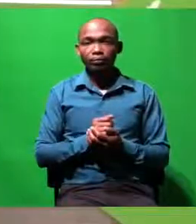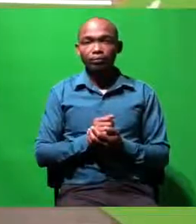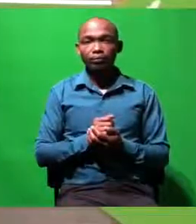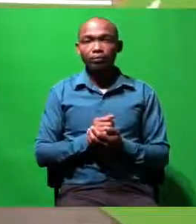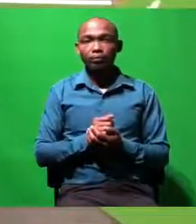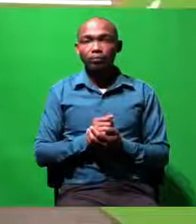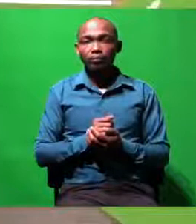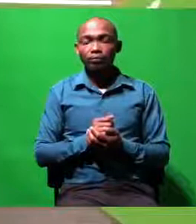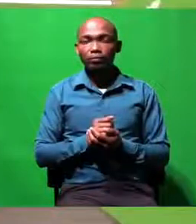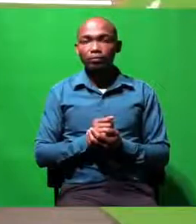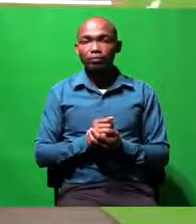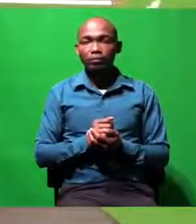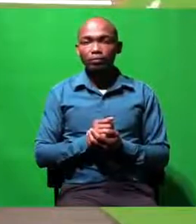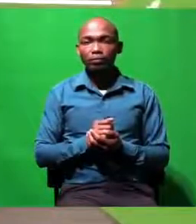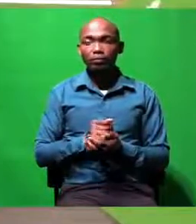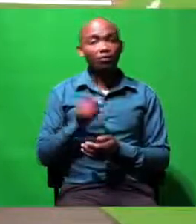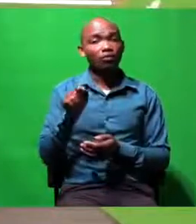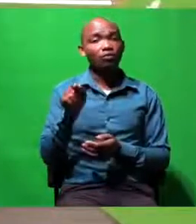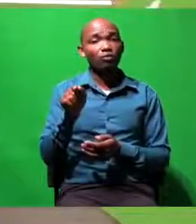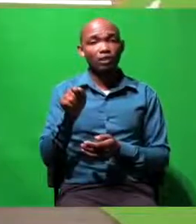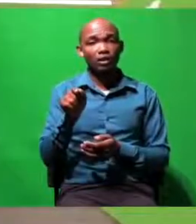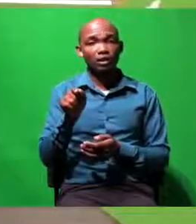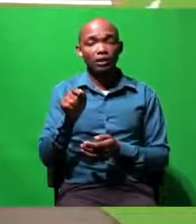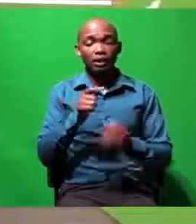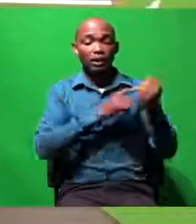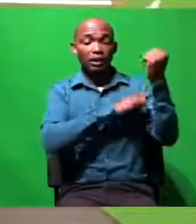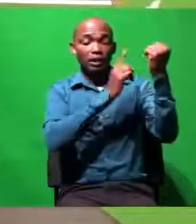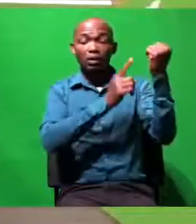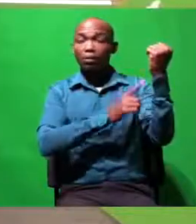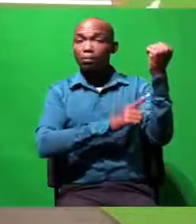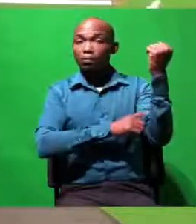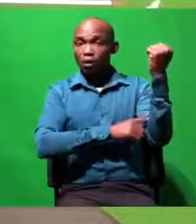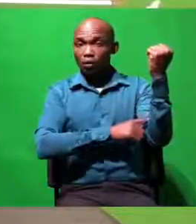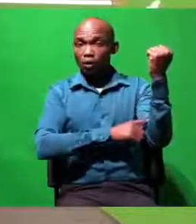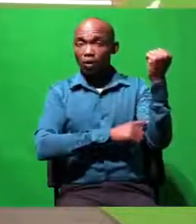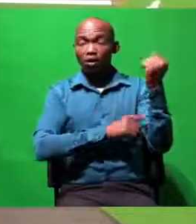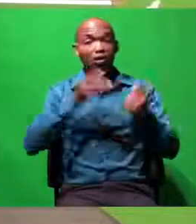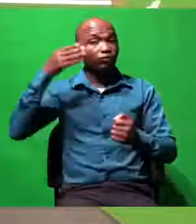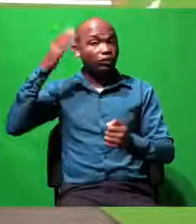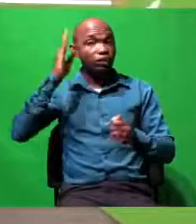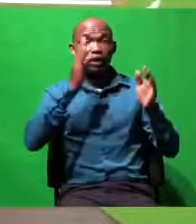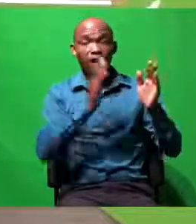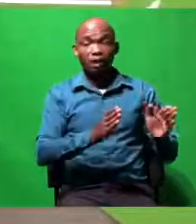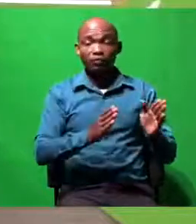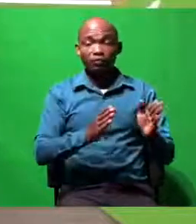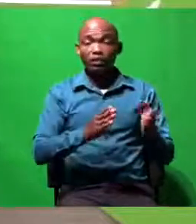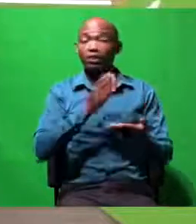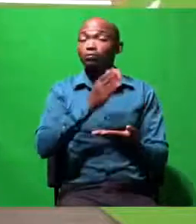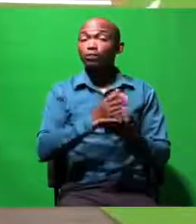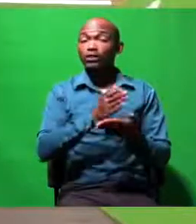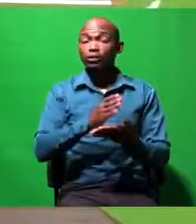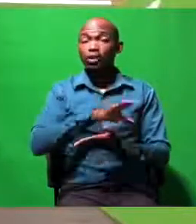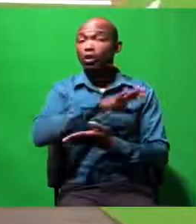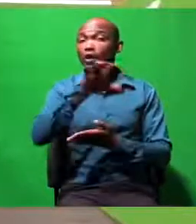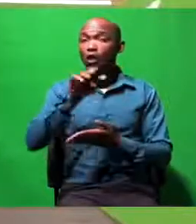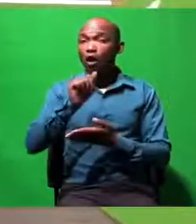So, from this incident, the power of the central government is to make sure all